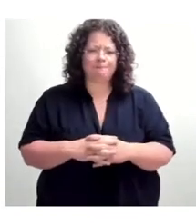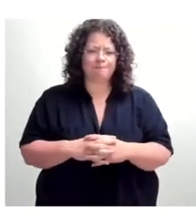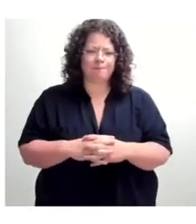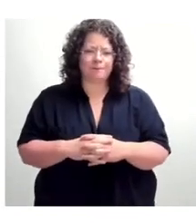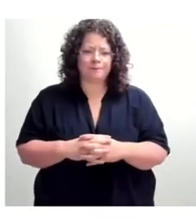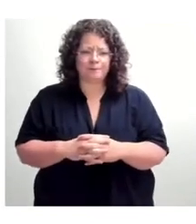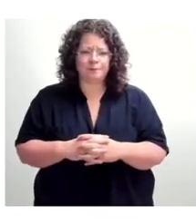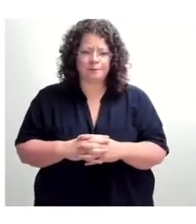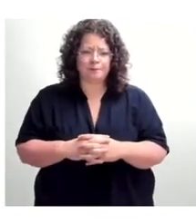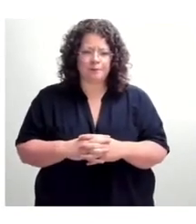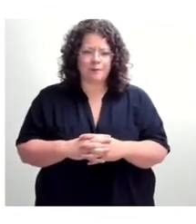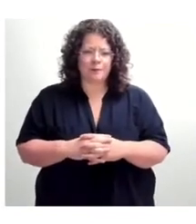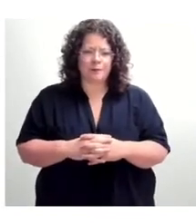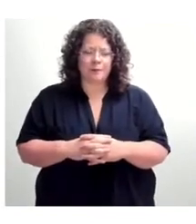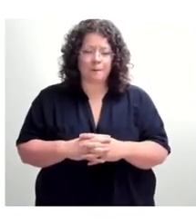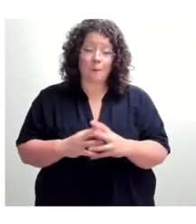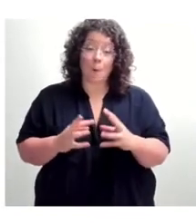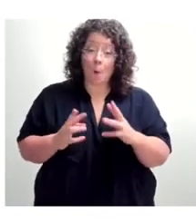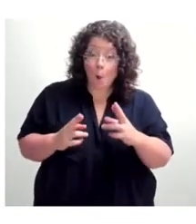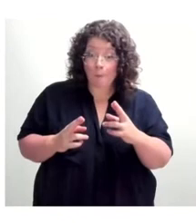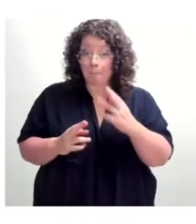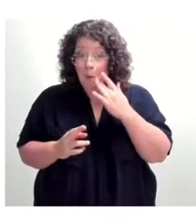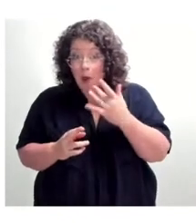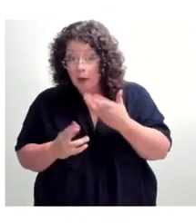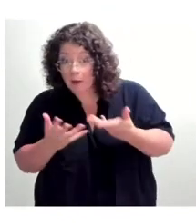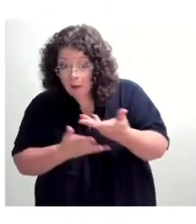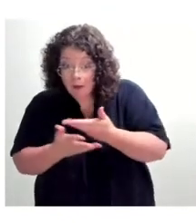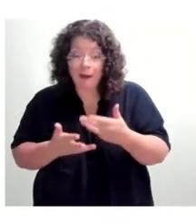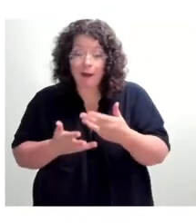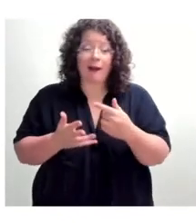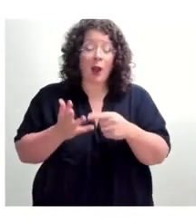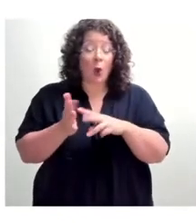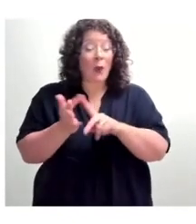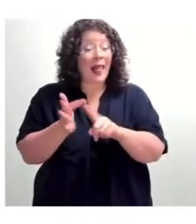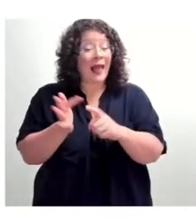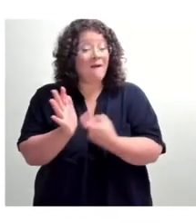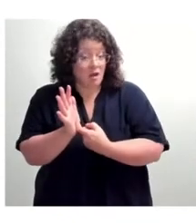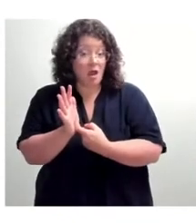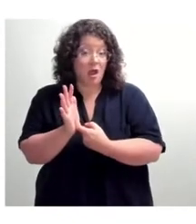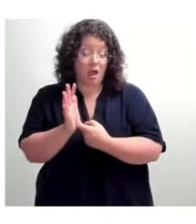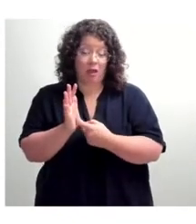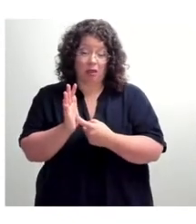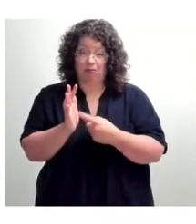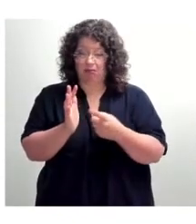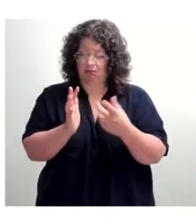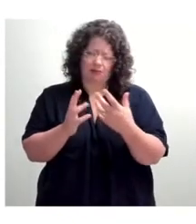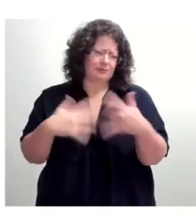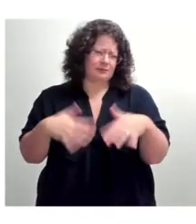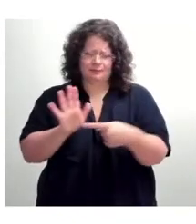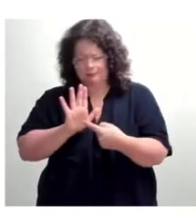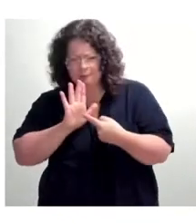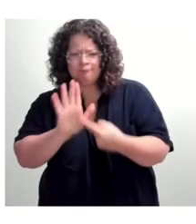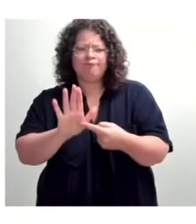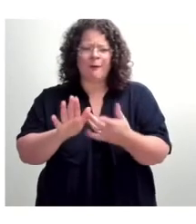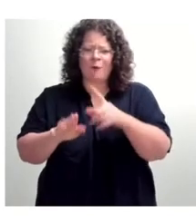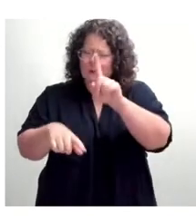don't have to 3 years later try to convince people on why it's important. There's no more need for business case, moral case. People just get it and